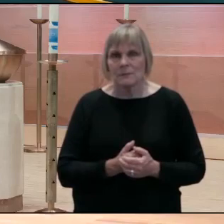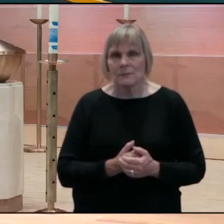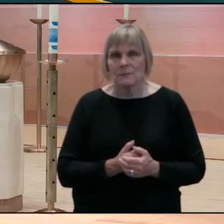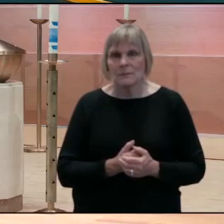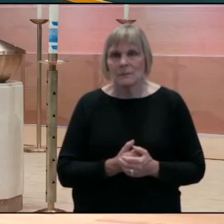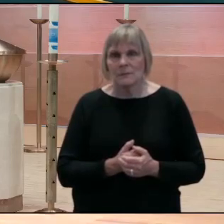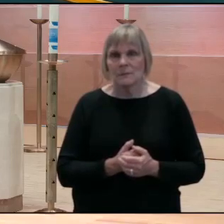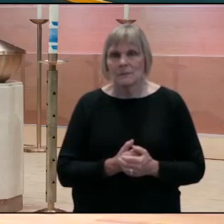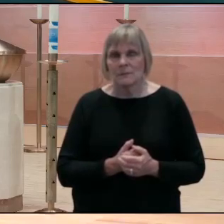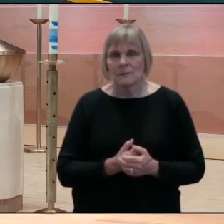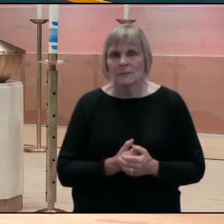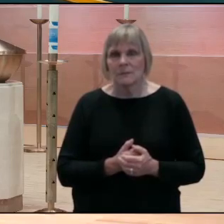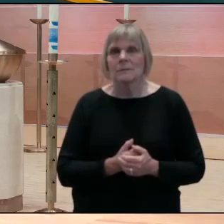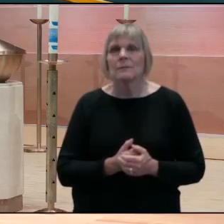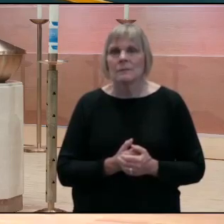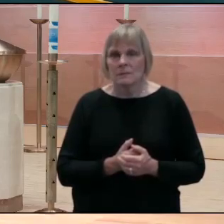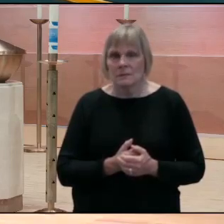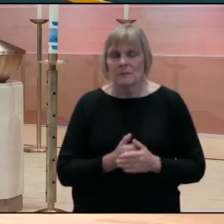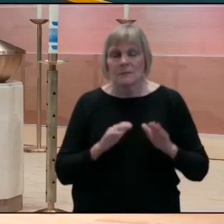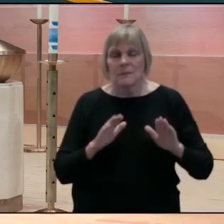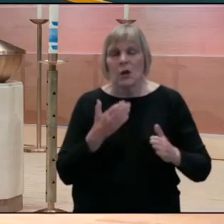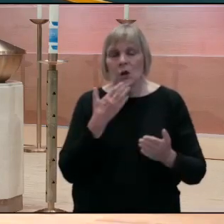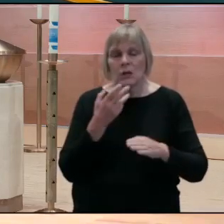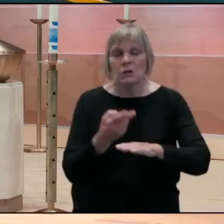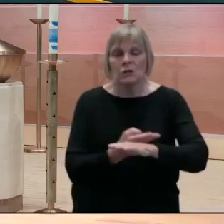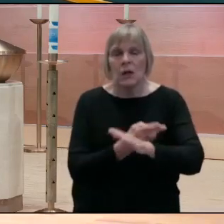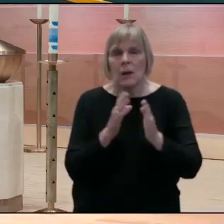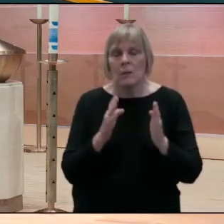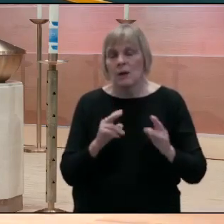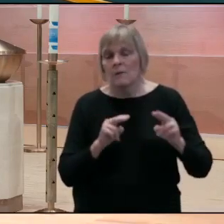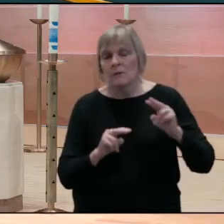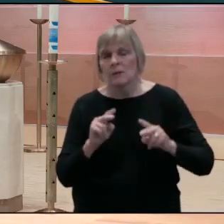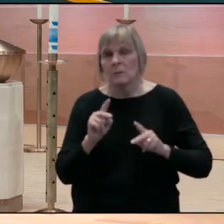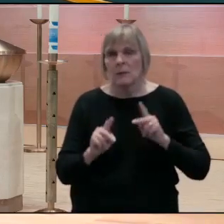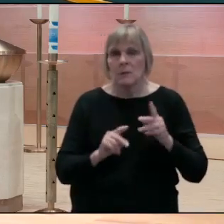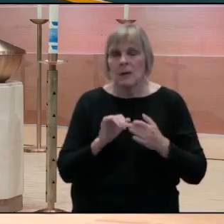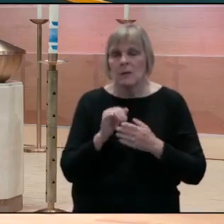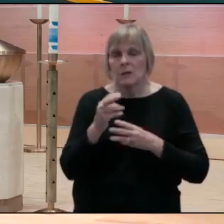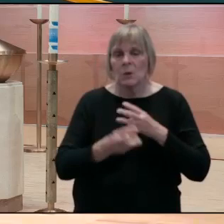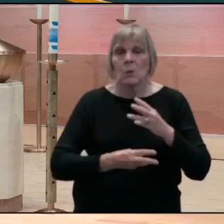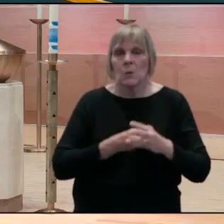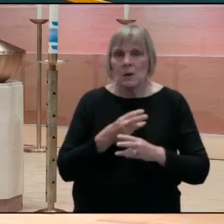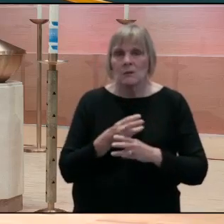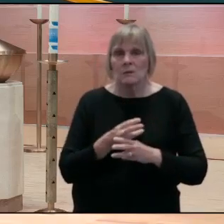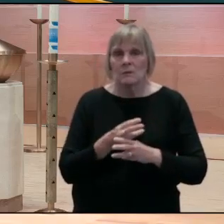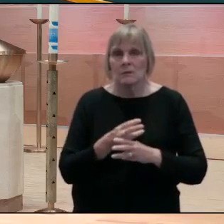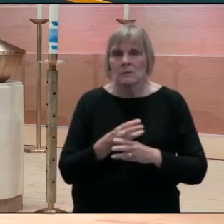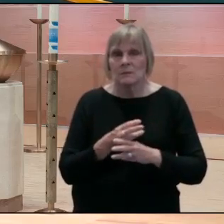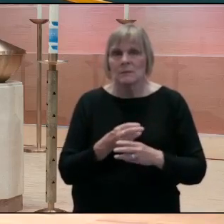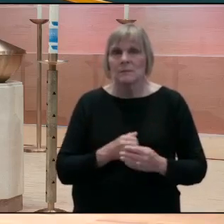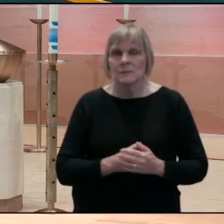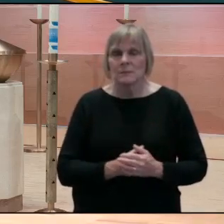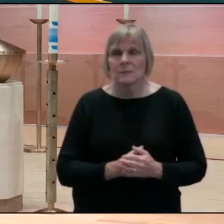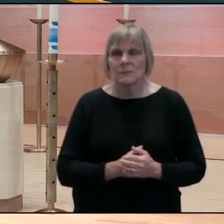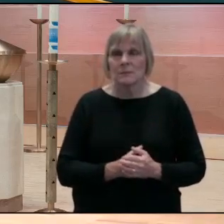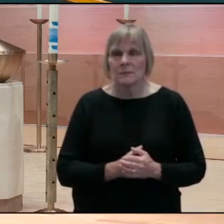And when you realize that, that's not only how the good shepherd views people in this world, but that's how he views you,